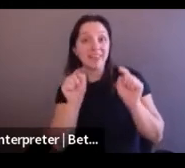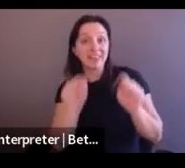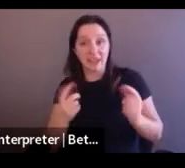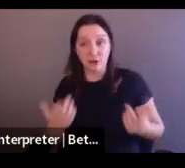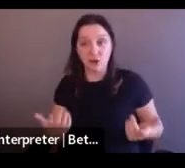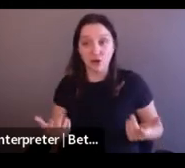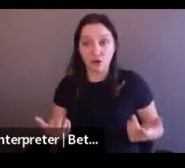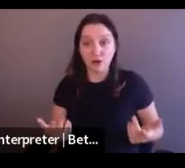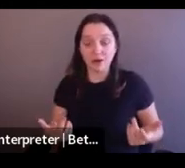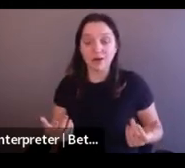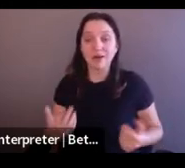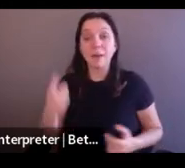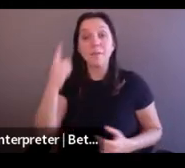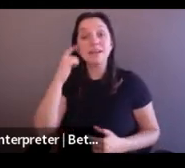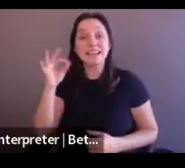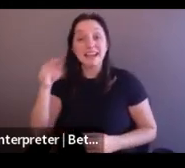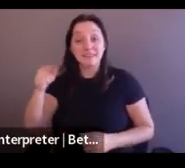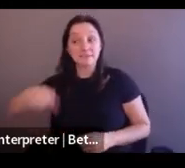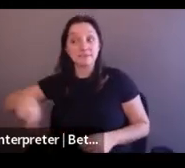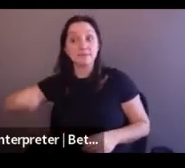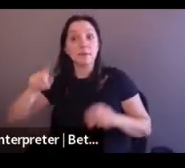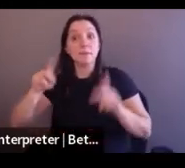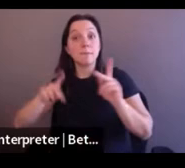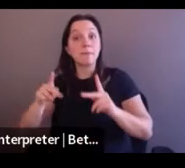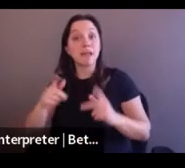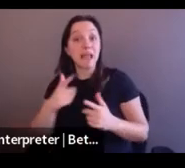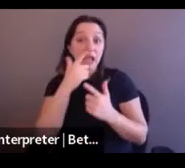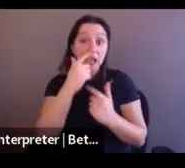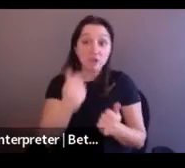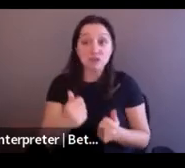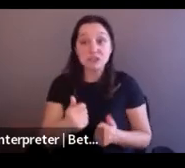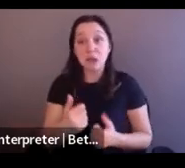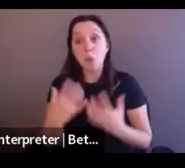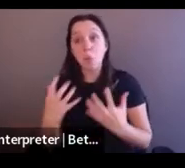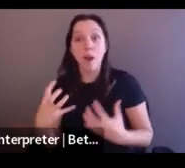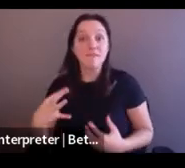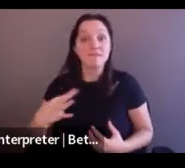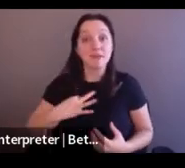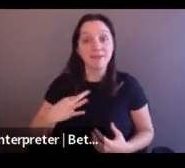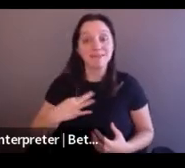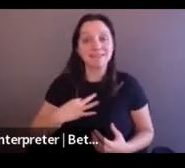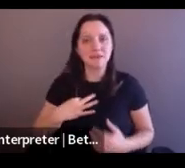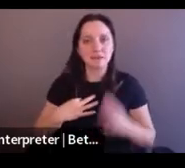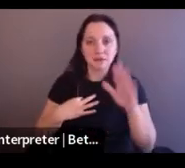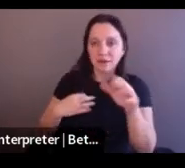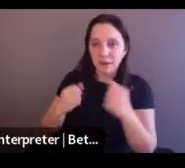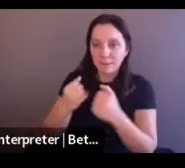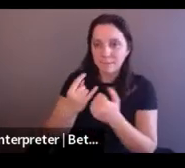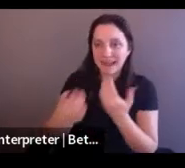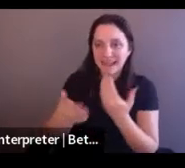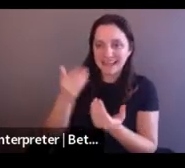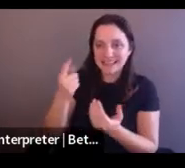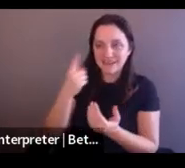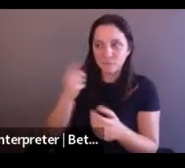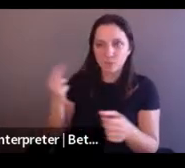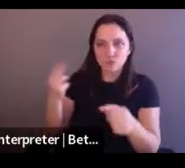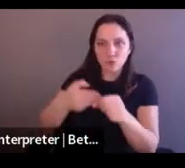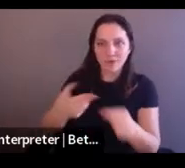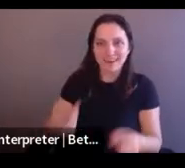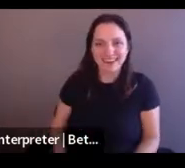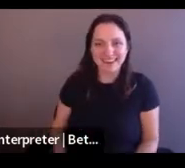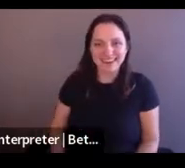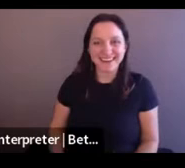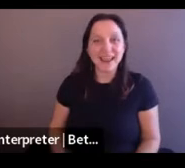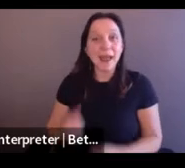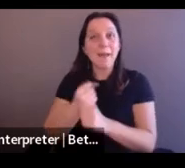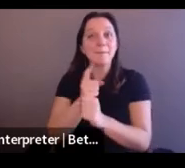they're interested in what your organization focuses on and they're interested in volunteering, what are the different ways people will be trying to find you, and will your